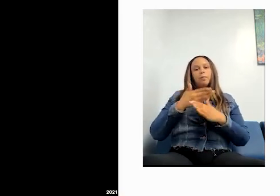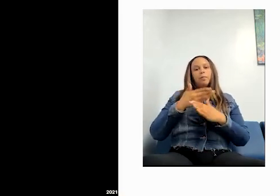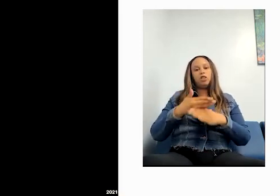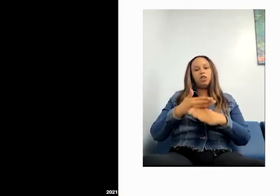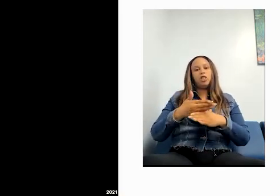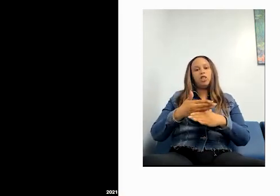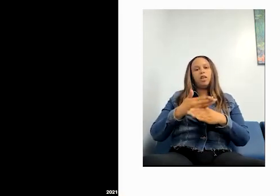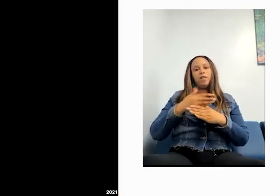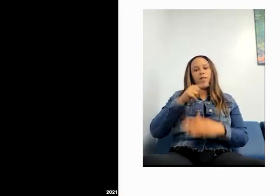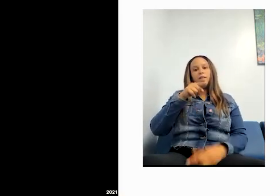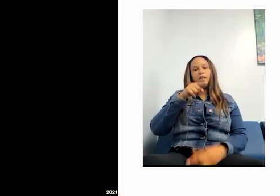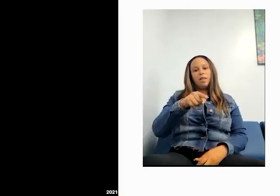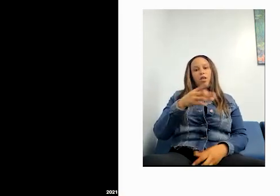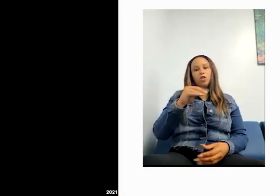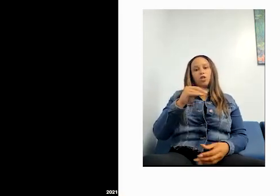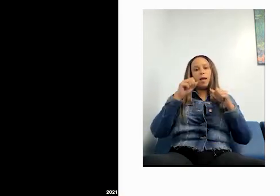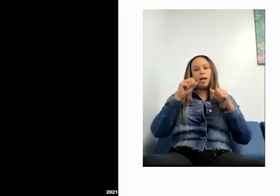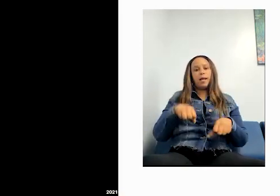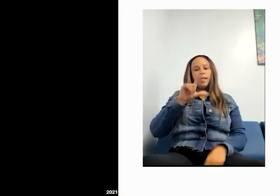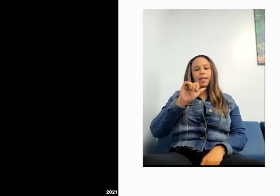over and be sure everything's working.